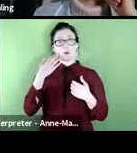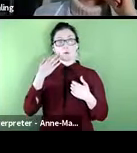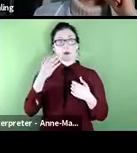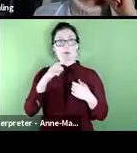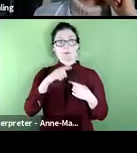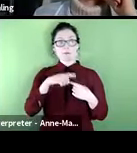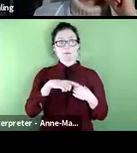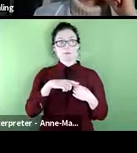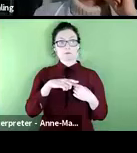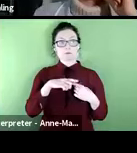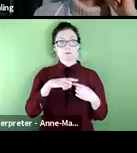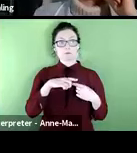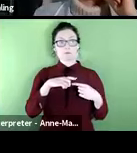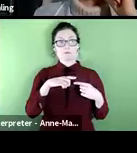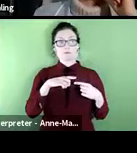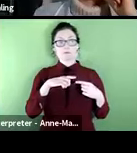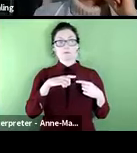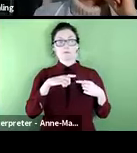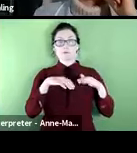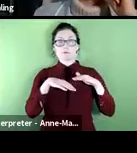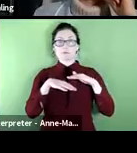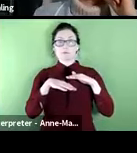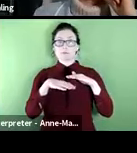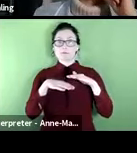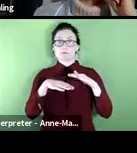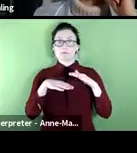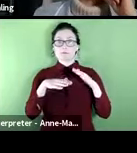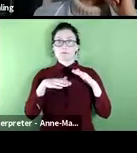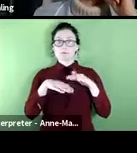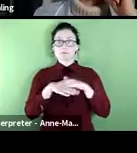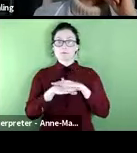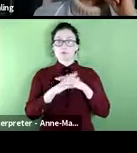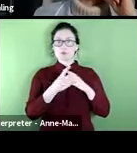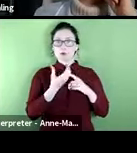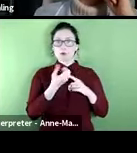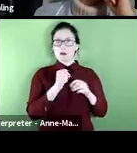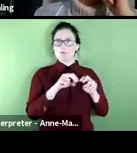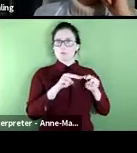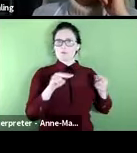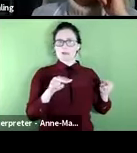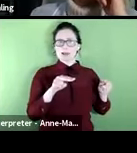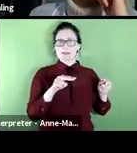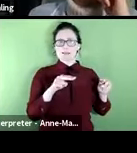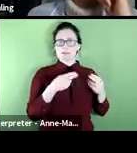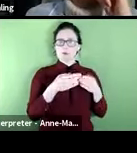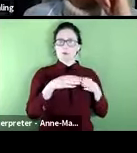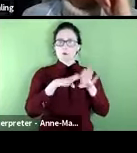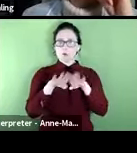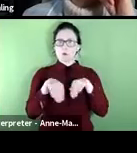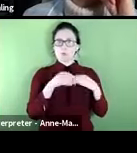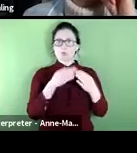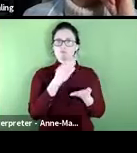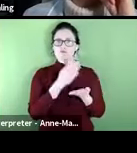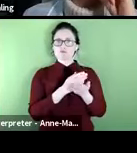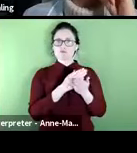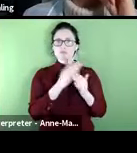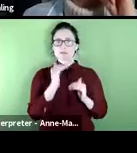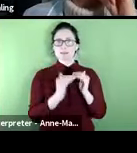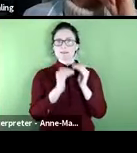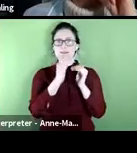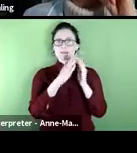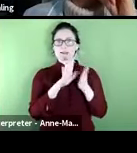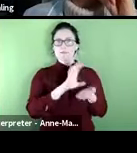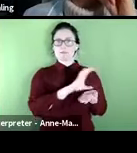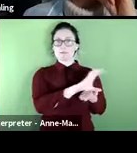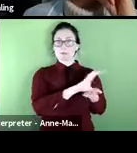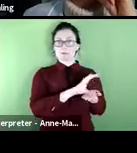buildings inside a common real estate fund that provides you a lot of